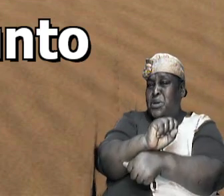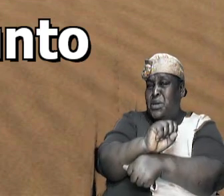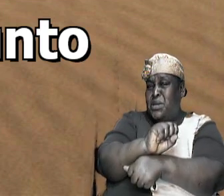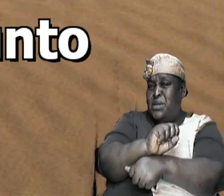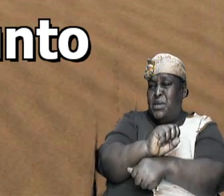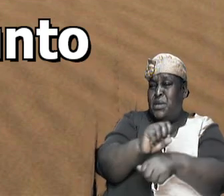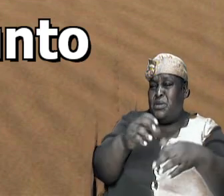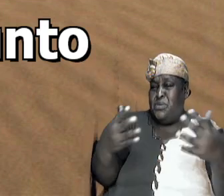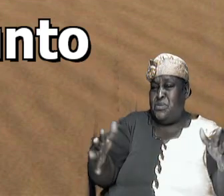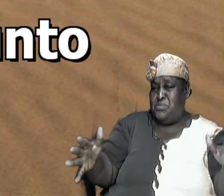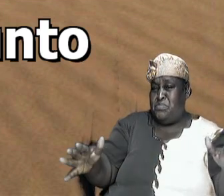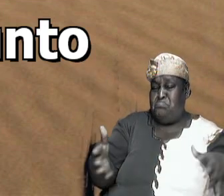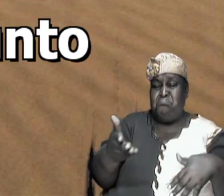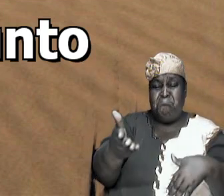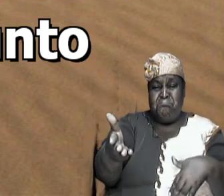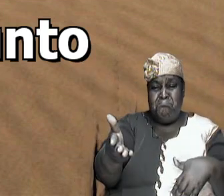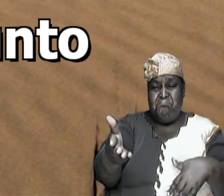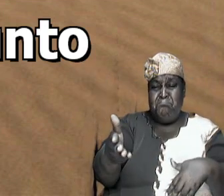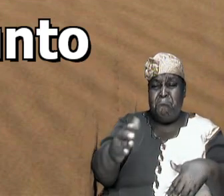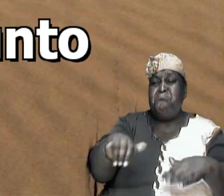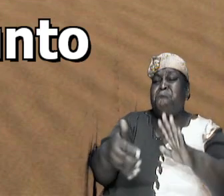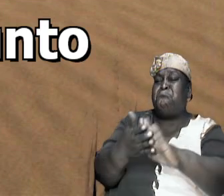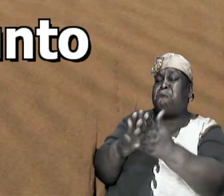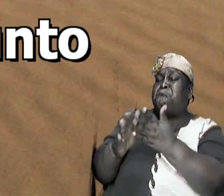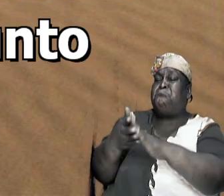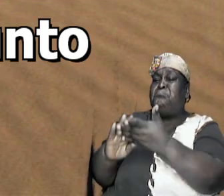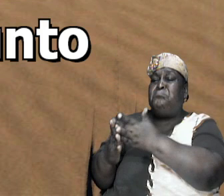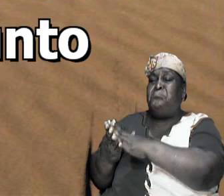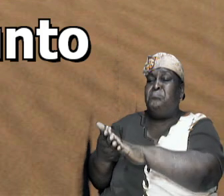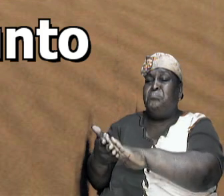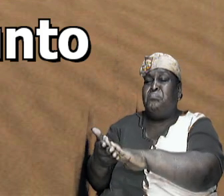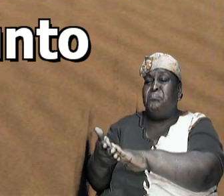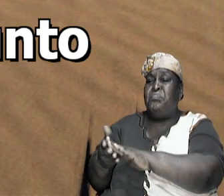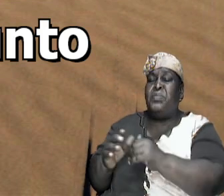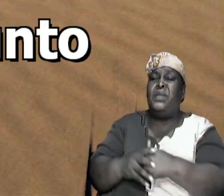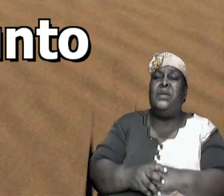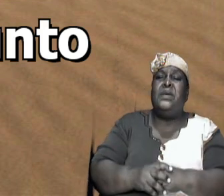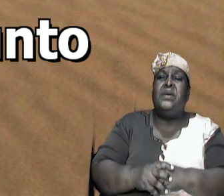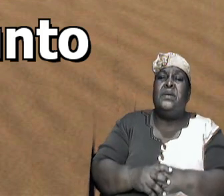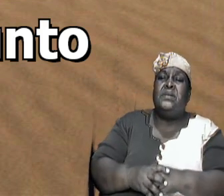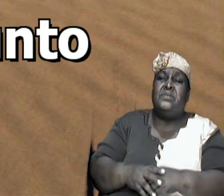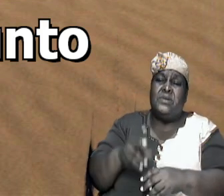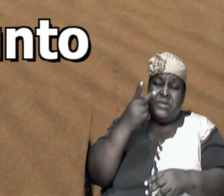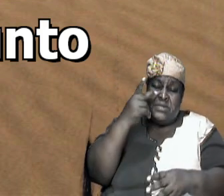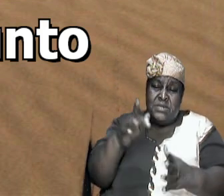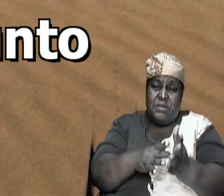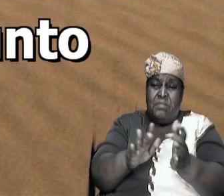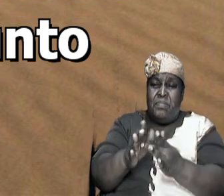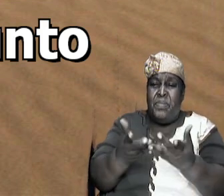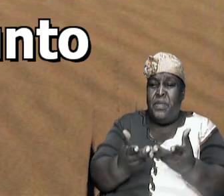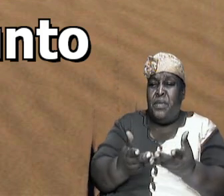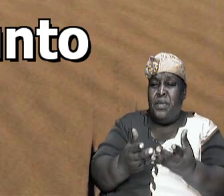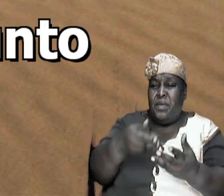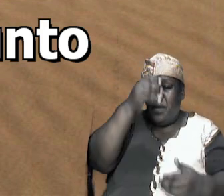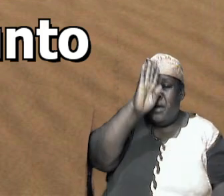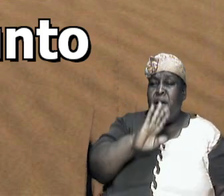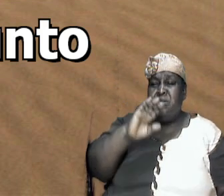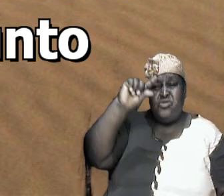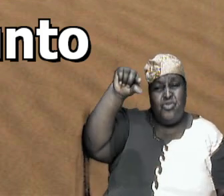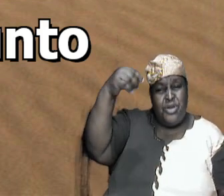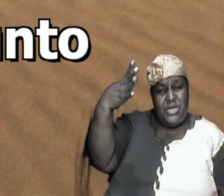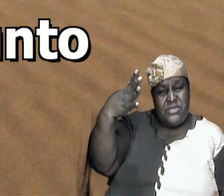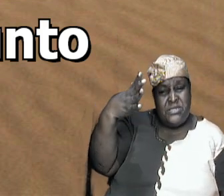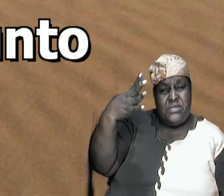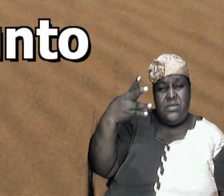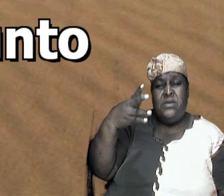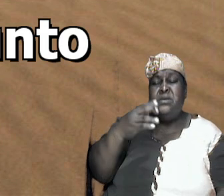was being done. Normally, this is an indication. When we see the Bible says the grace of God, sometimes